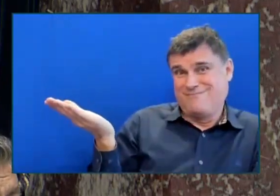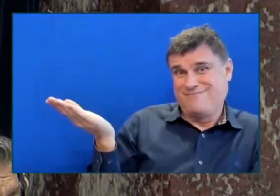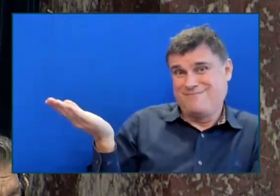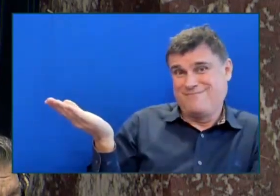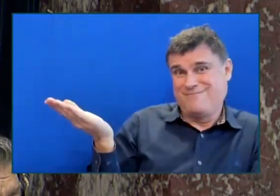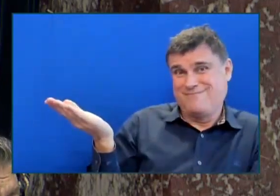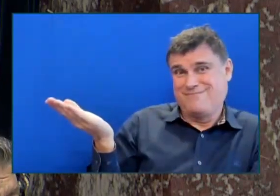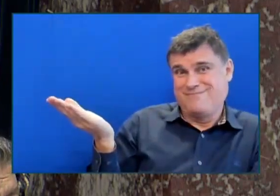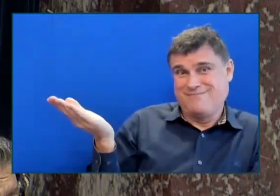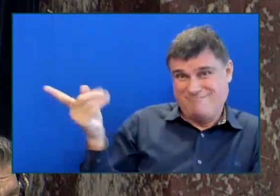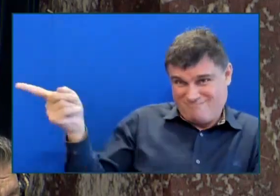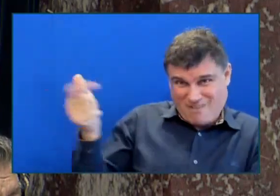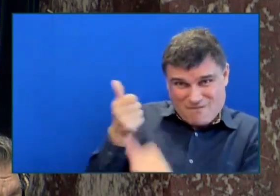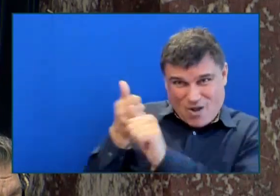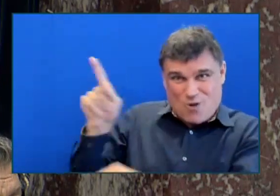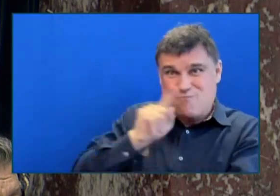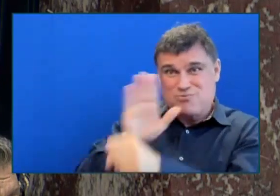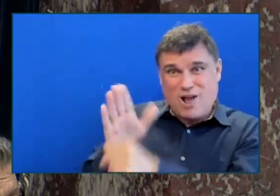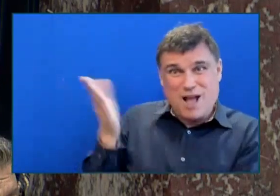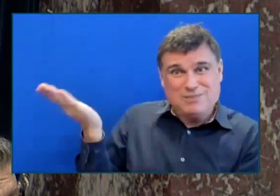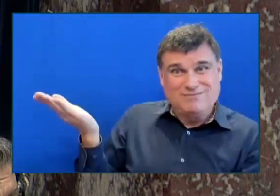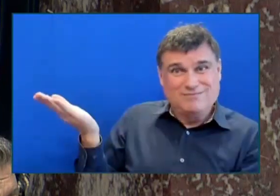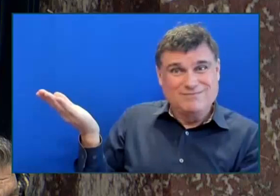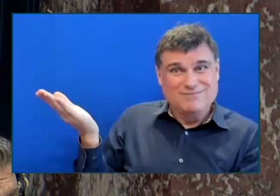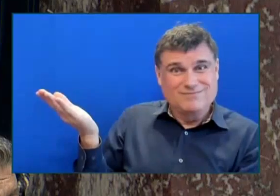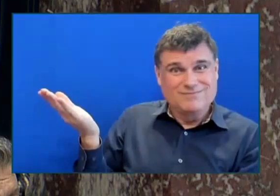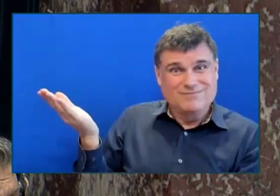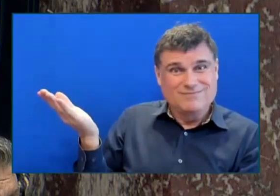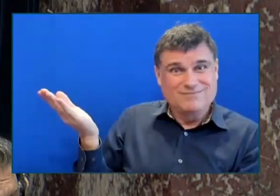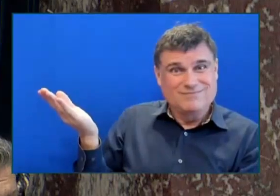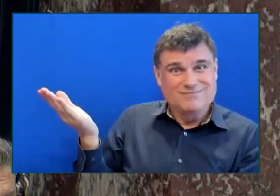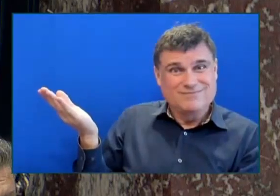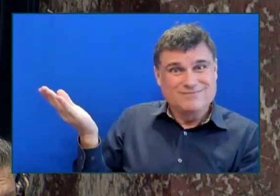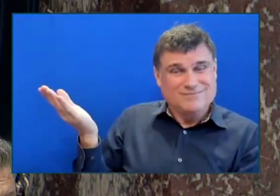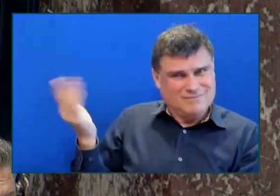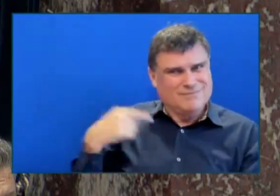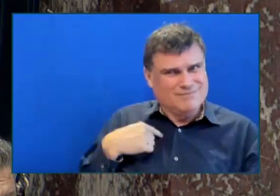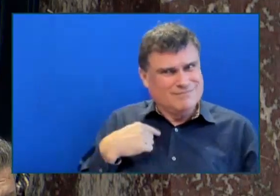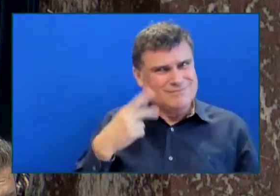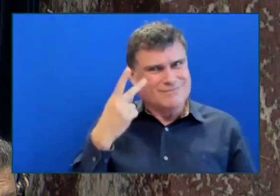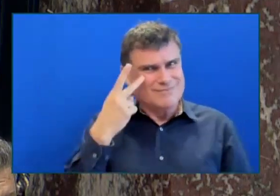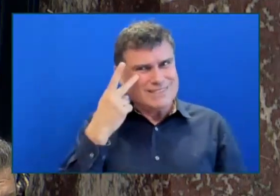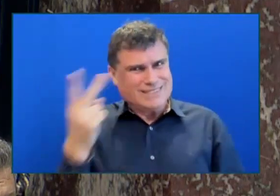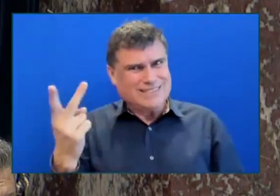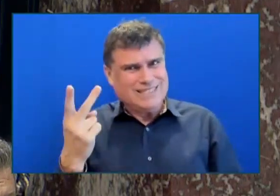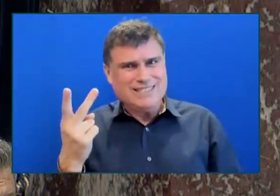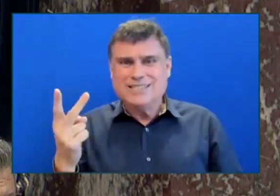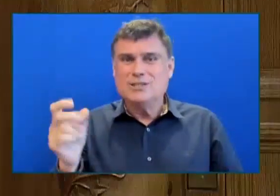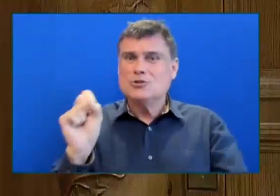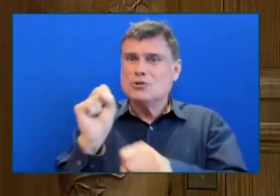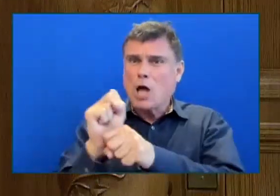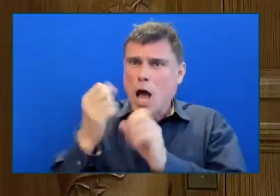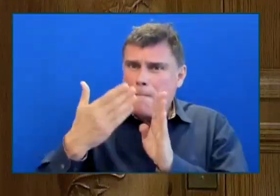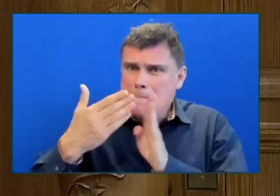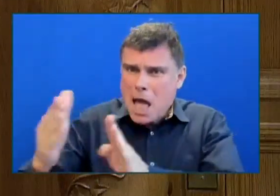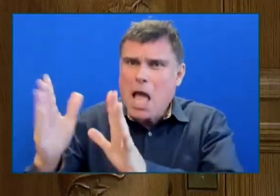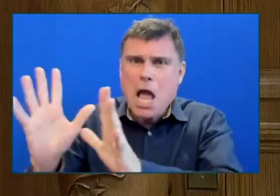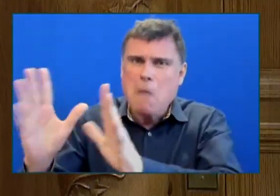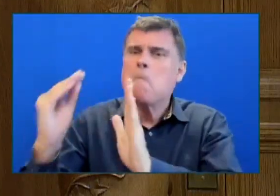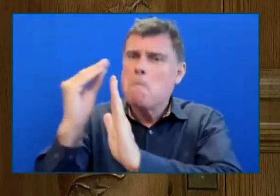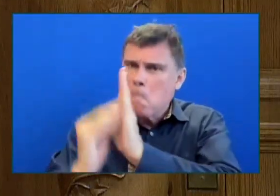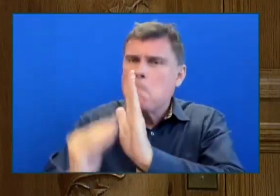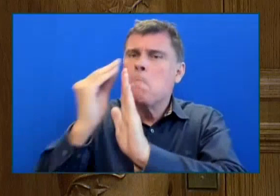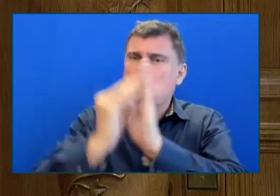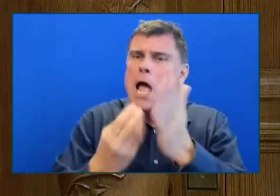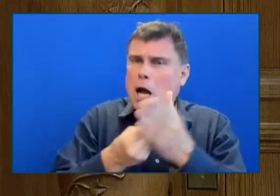plan and the Jobs for Workers plan. When are we going to see a public education for students plan, Mr. Speaker? Government House Leader.